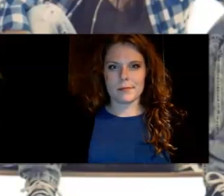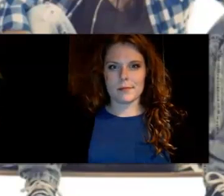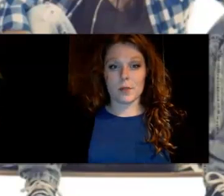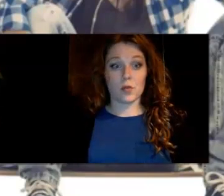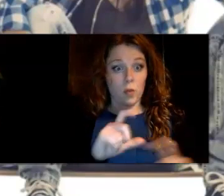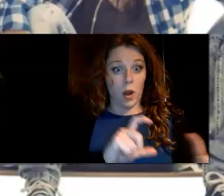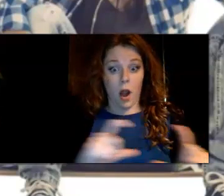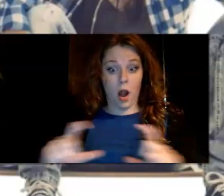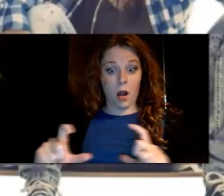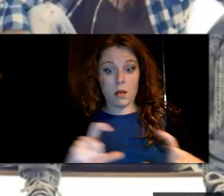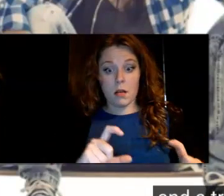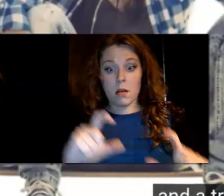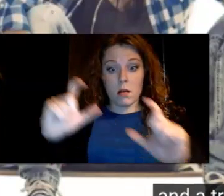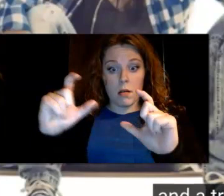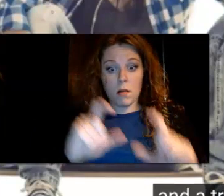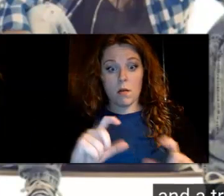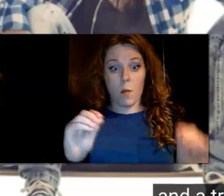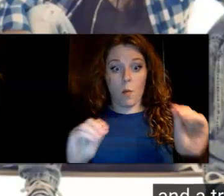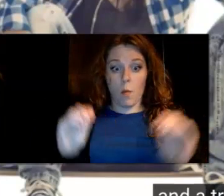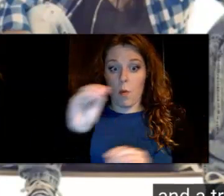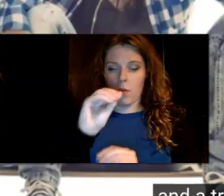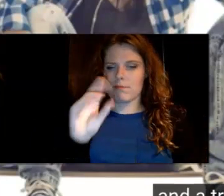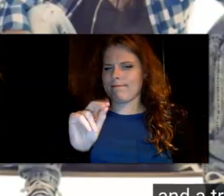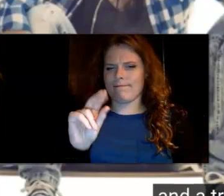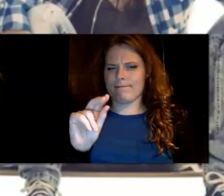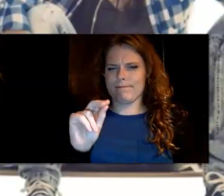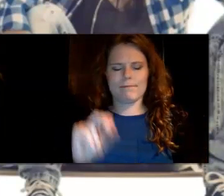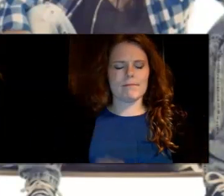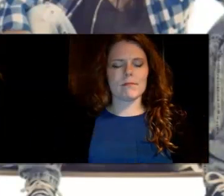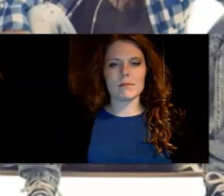and a translation is not a change in orientation.